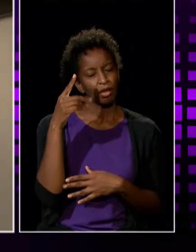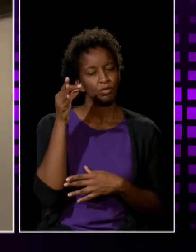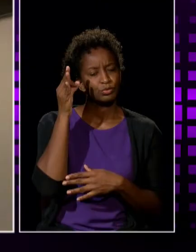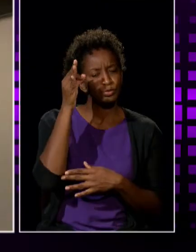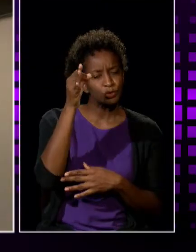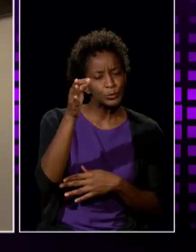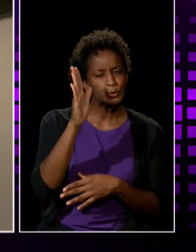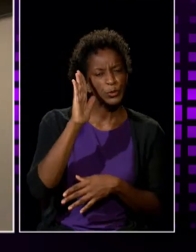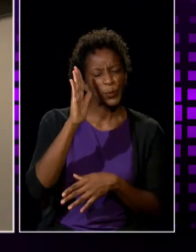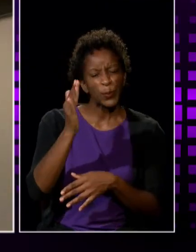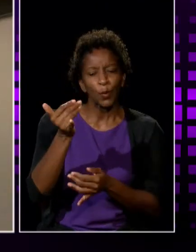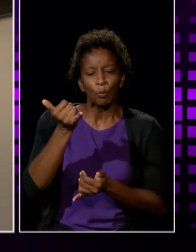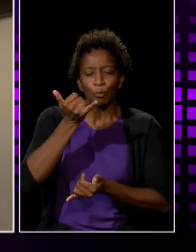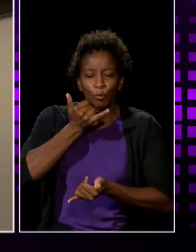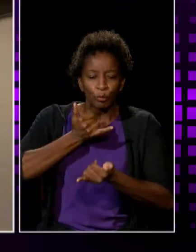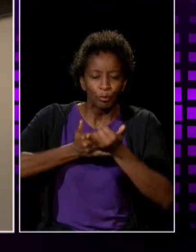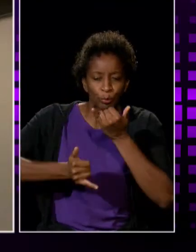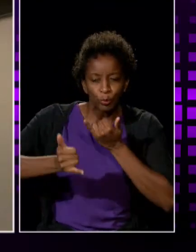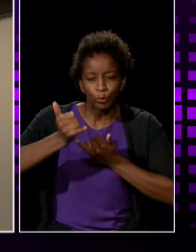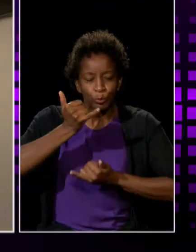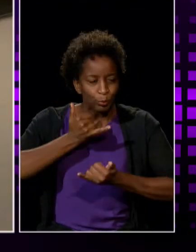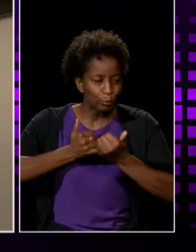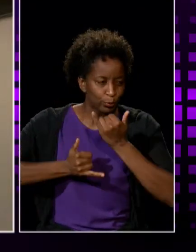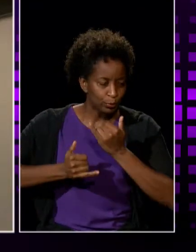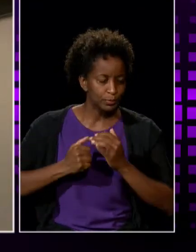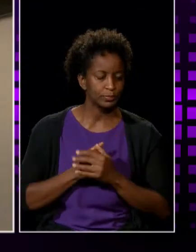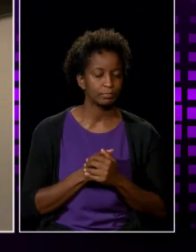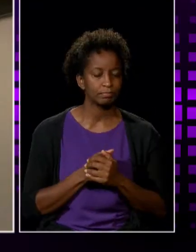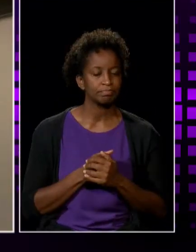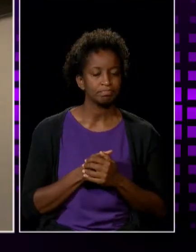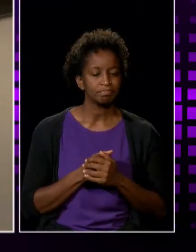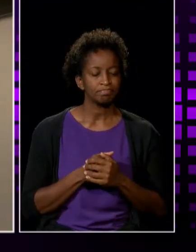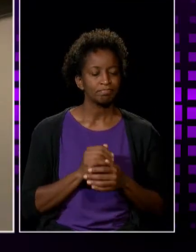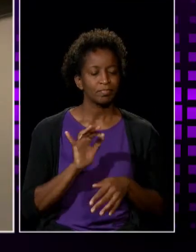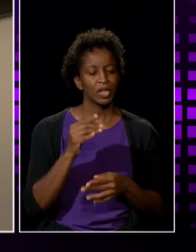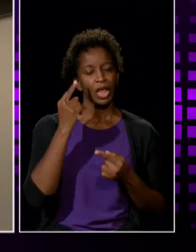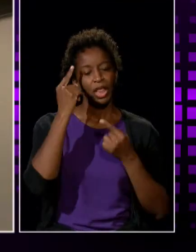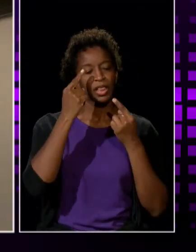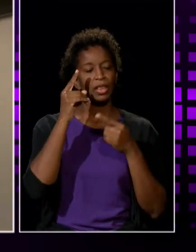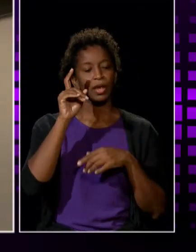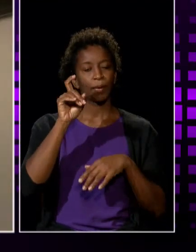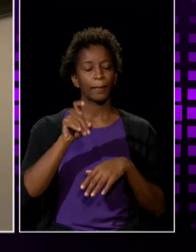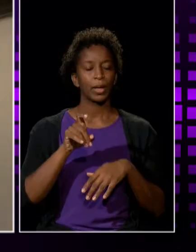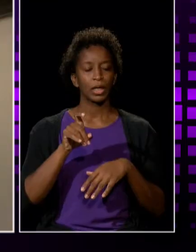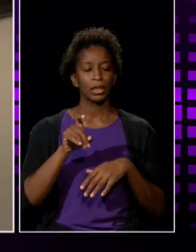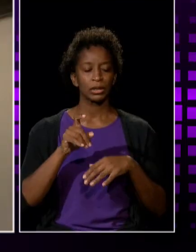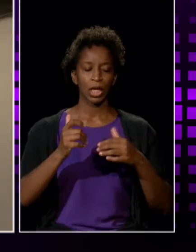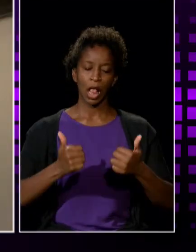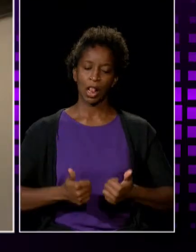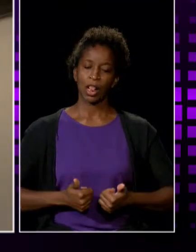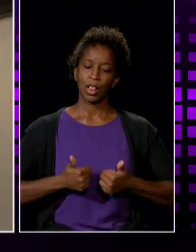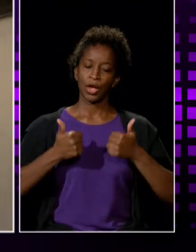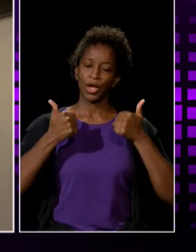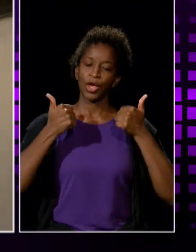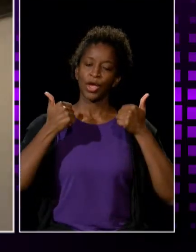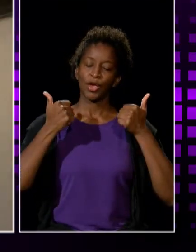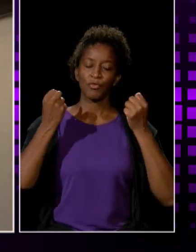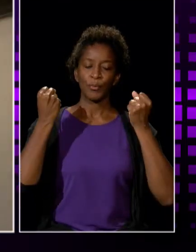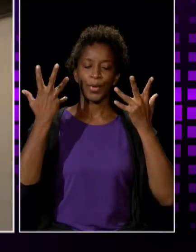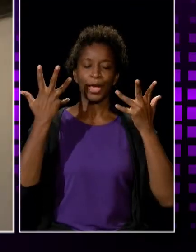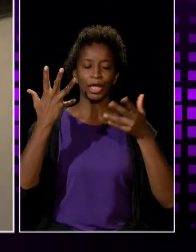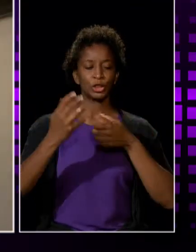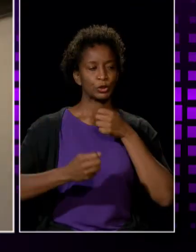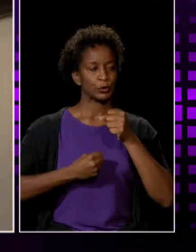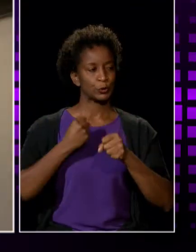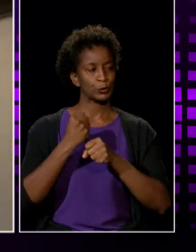is. It is this thinking that we must live a life first, be old. Hopefully